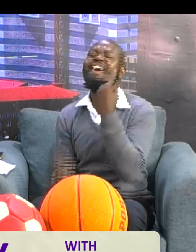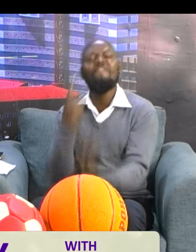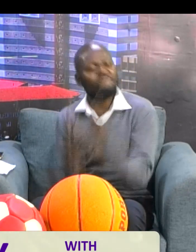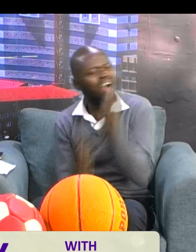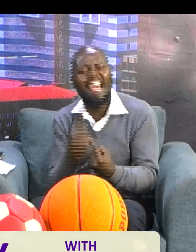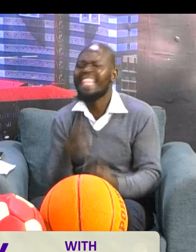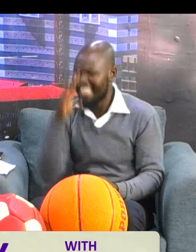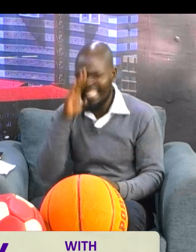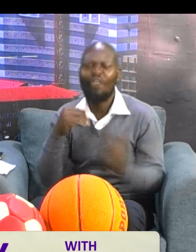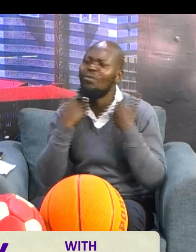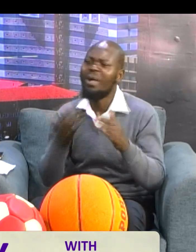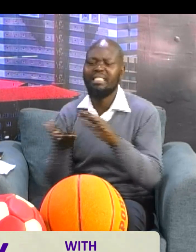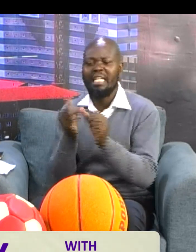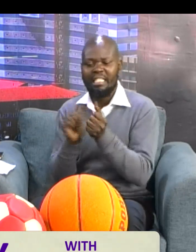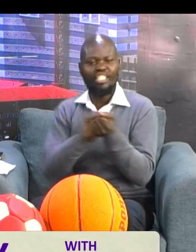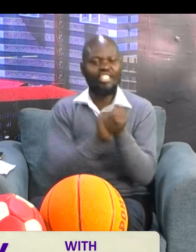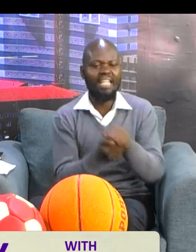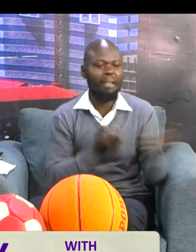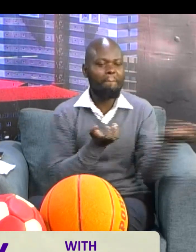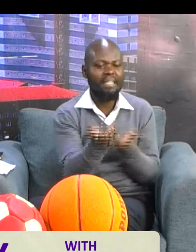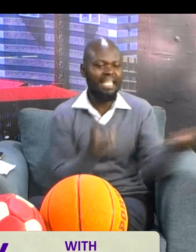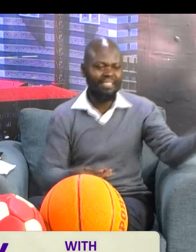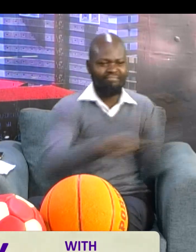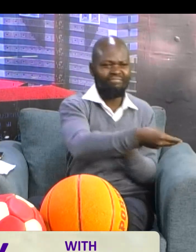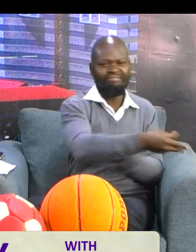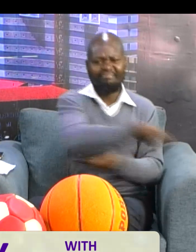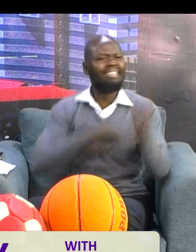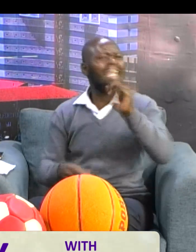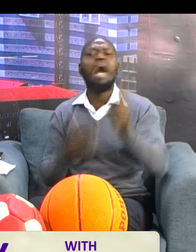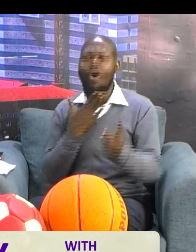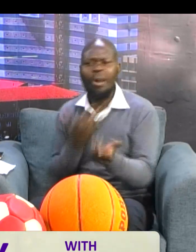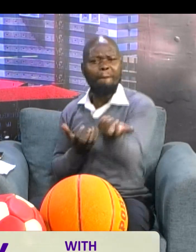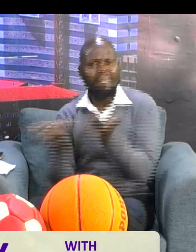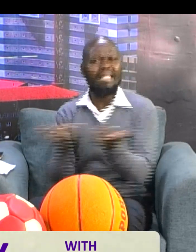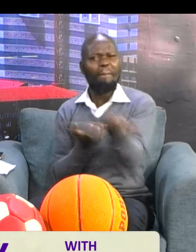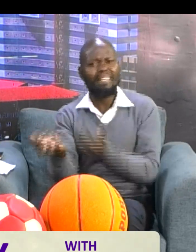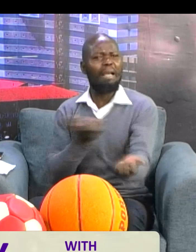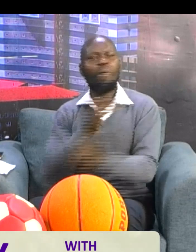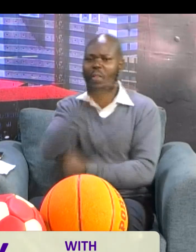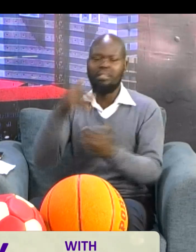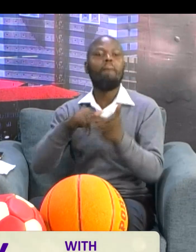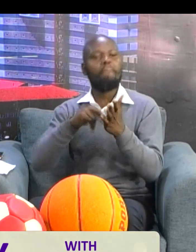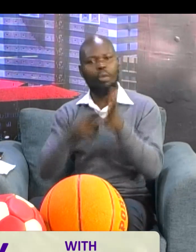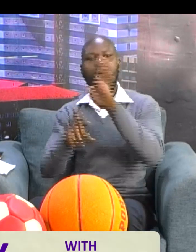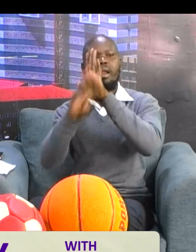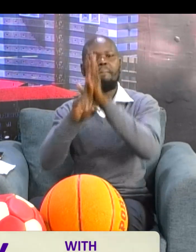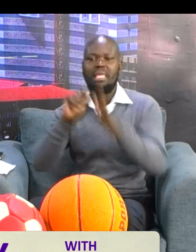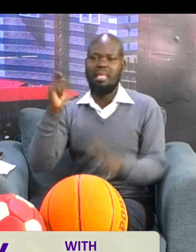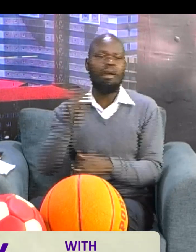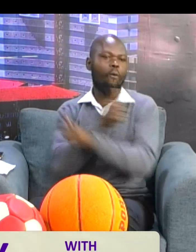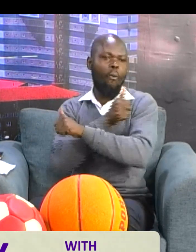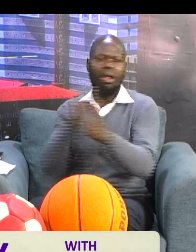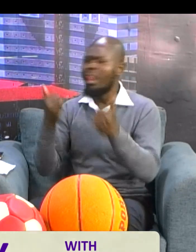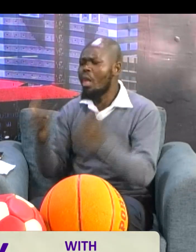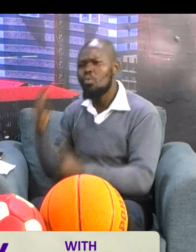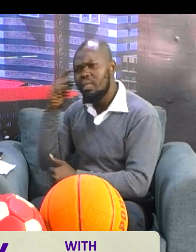now, we are on fire right now. Eliud is not giving them any leeway to take the position. Right.